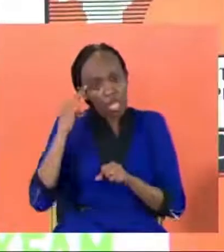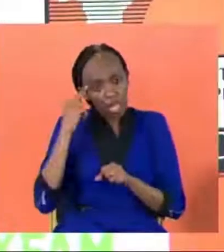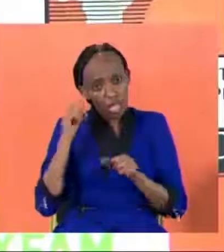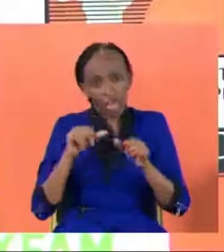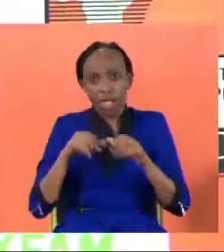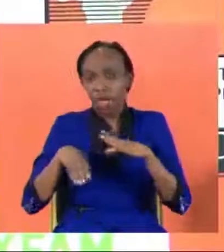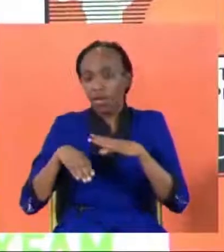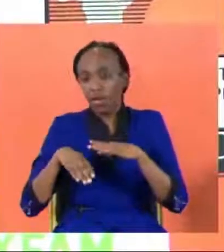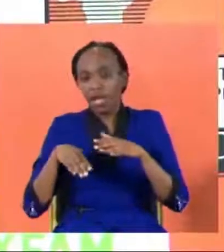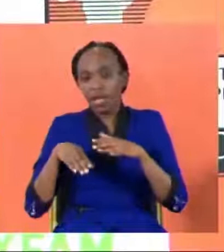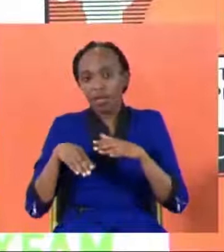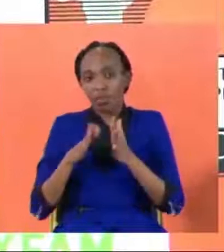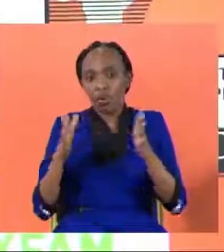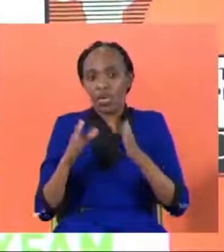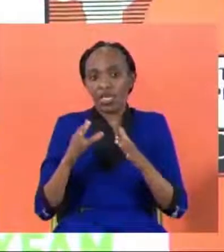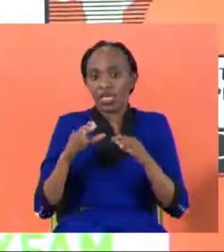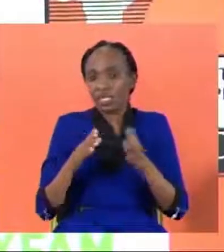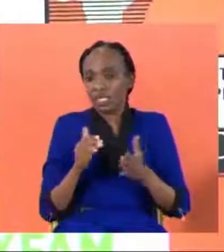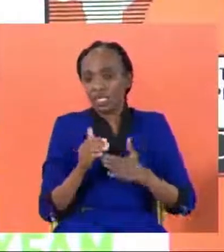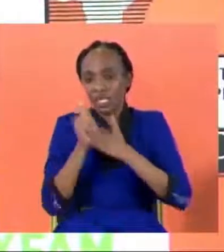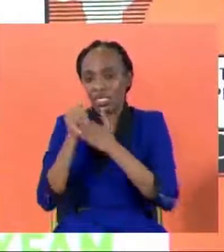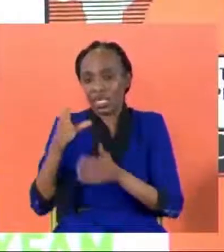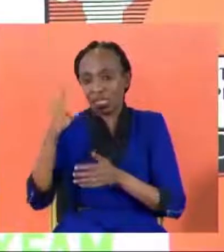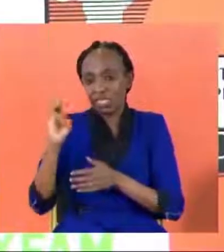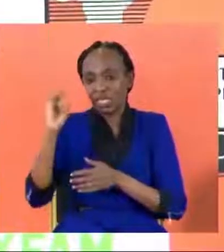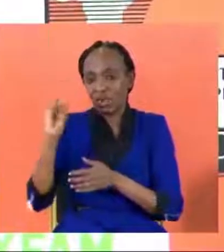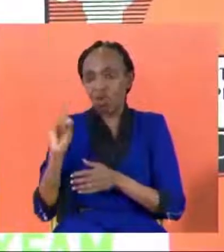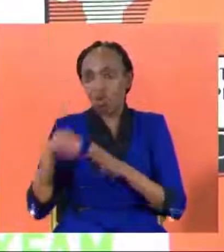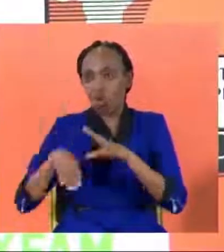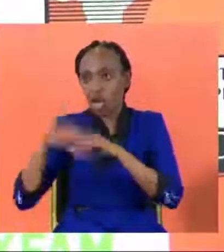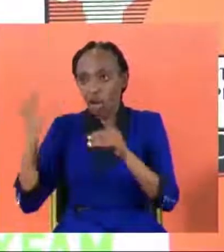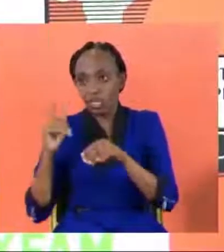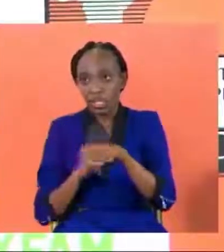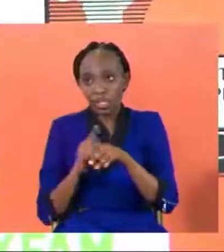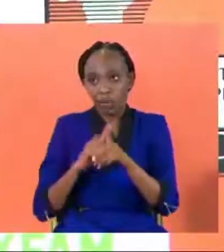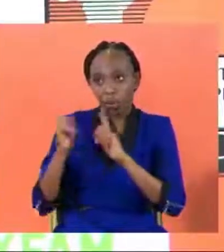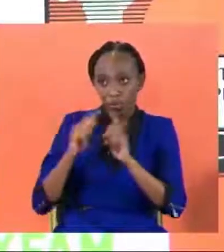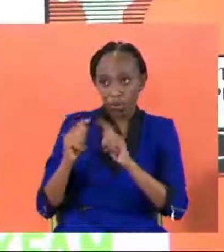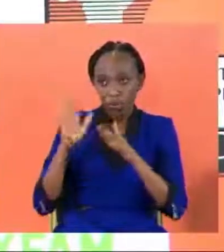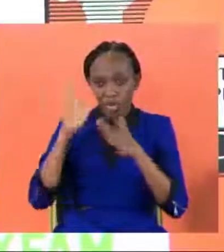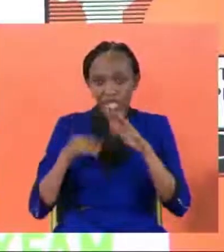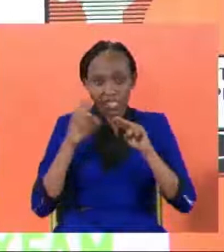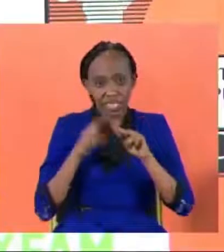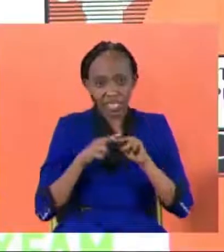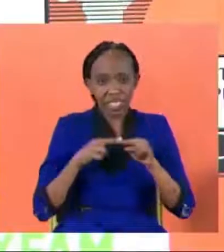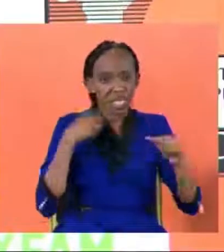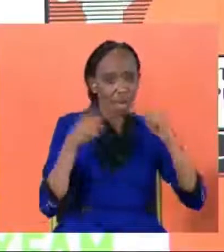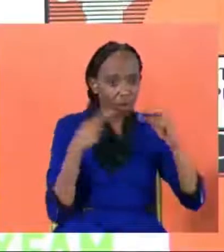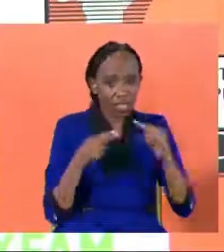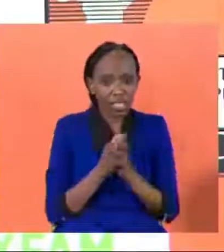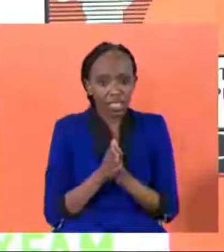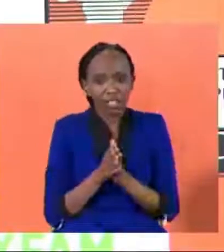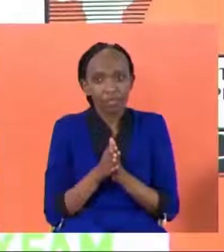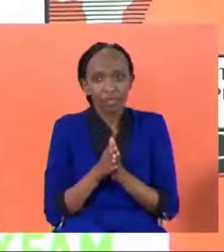of the box and taking a CEO out, you know, to play golf while you're having an interview, rather than sitting in a hotel, structured, you